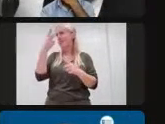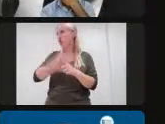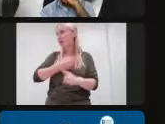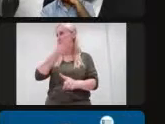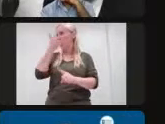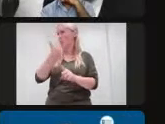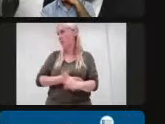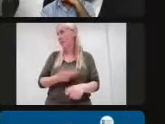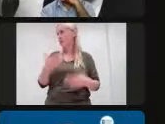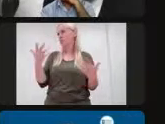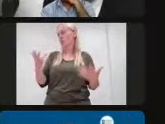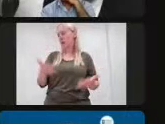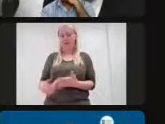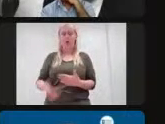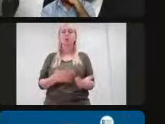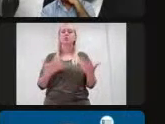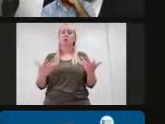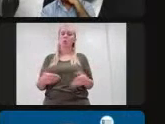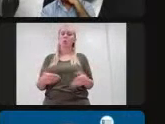months, or what have you.